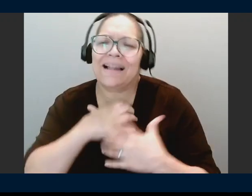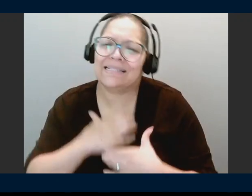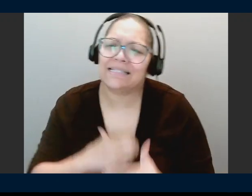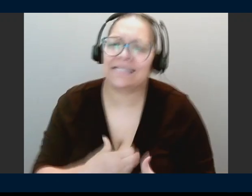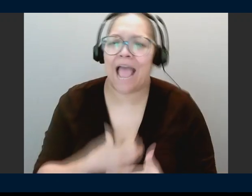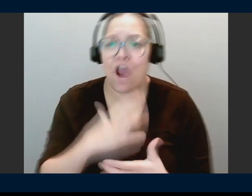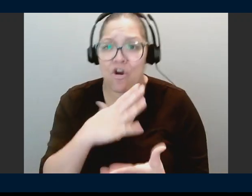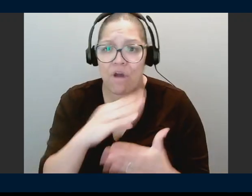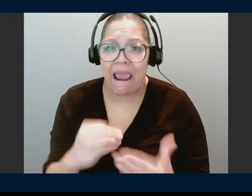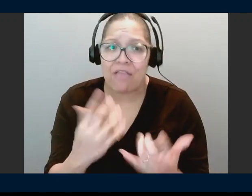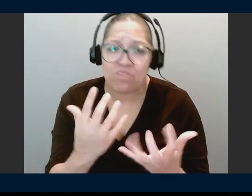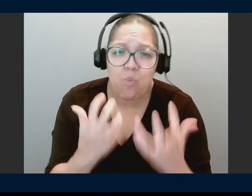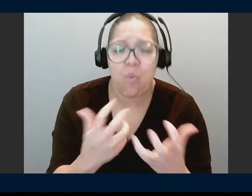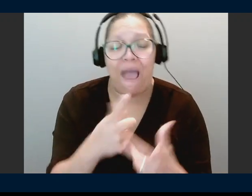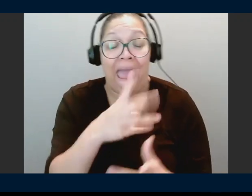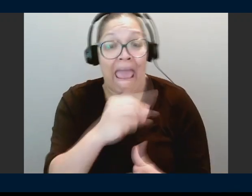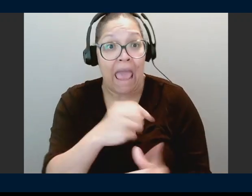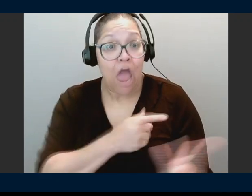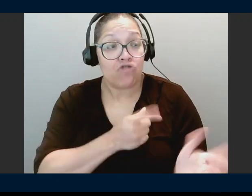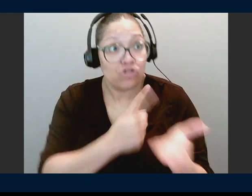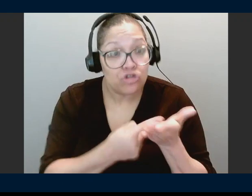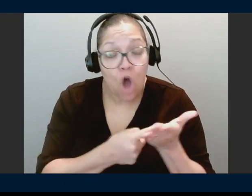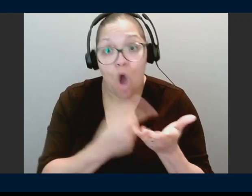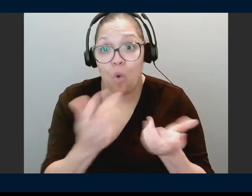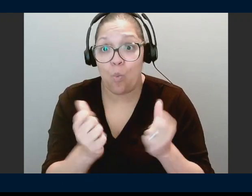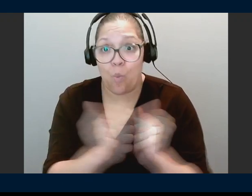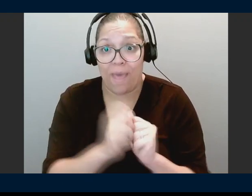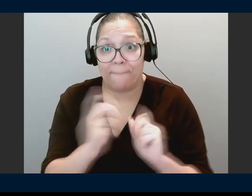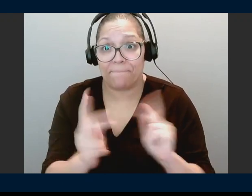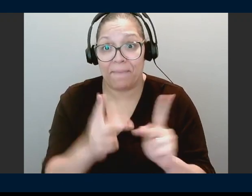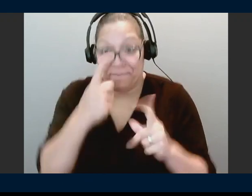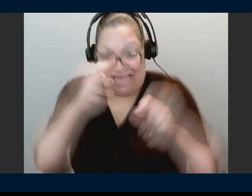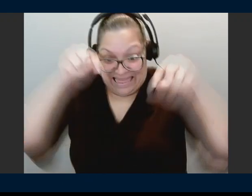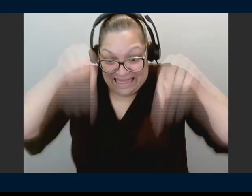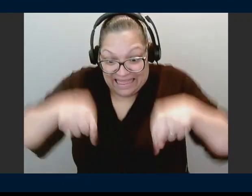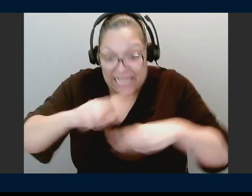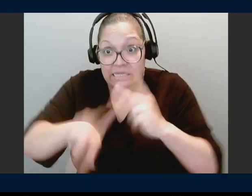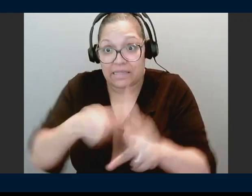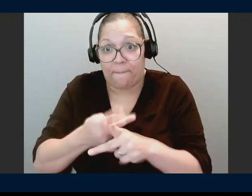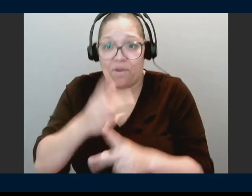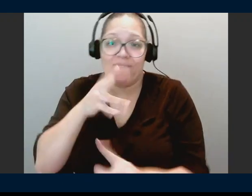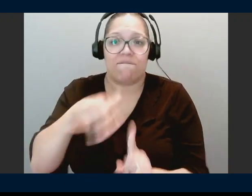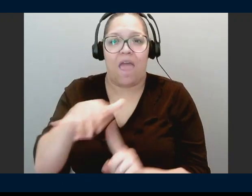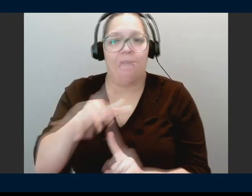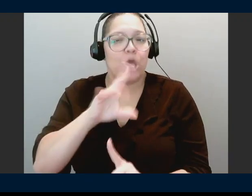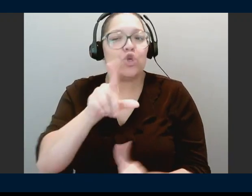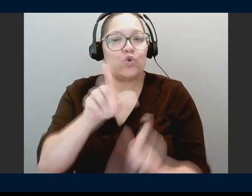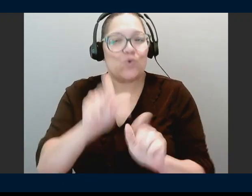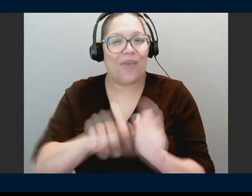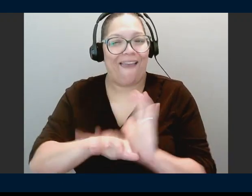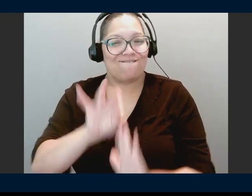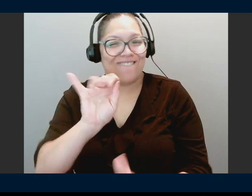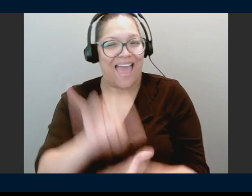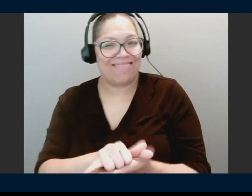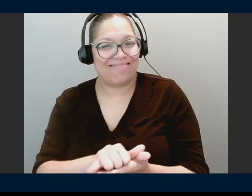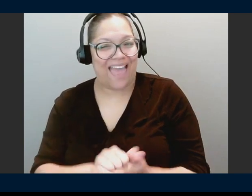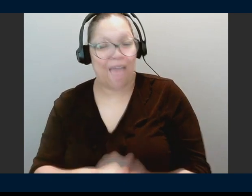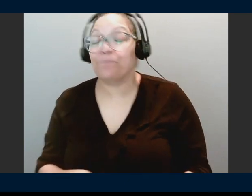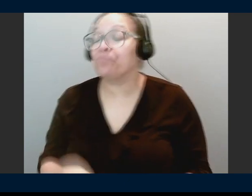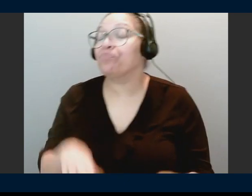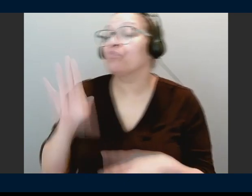have conversations with people, because environments like this is where you can sort of frame that. All right, the last question from Guidebook.